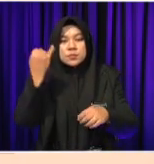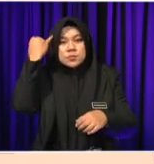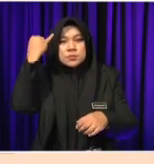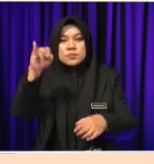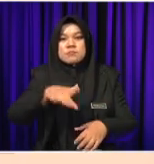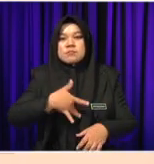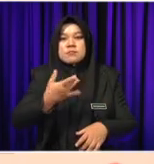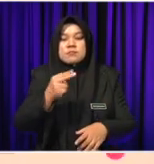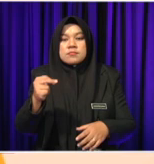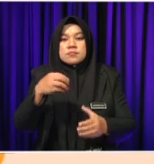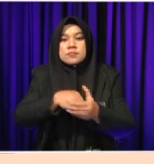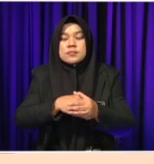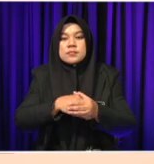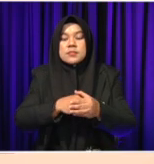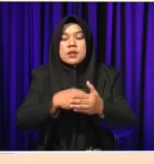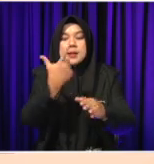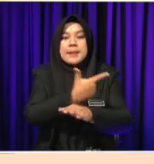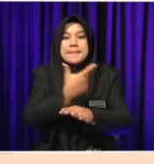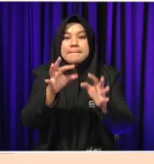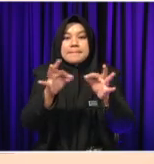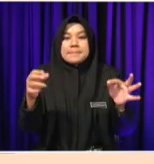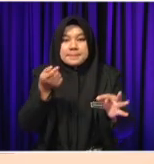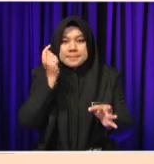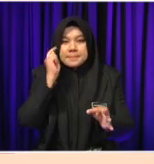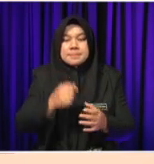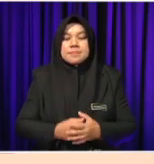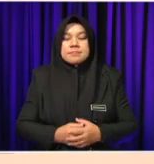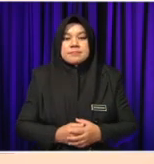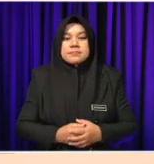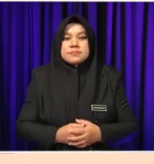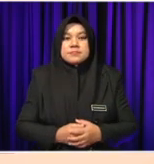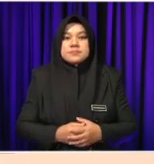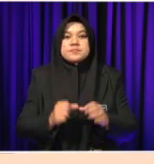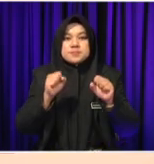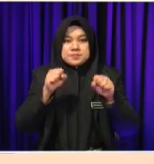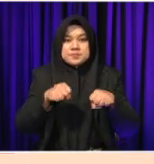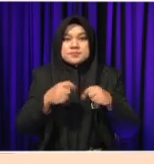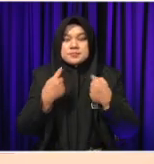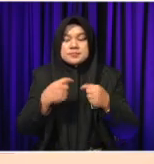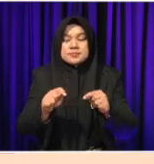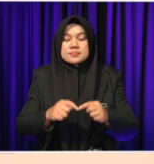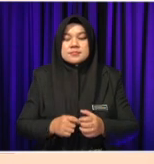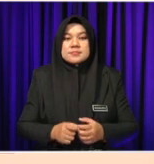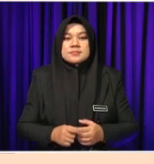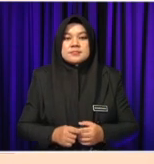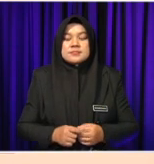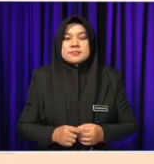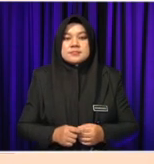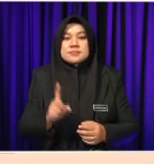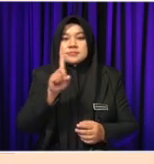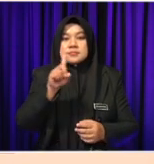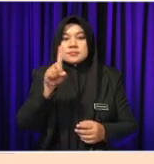emotions from this song lyrics? Anyone? Okay. Which part? Madam, can I answer? Yes, Mira. Now, which